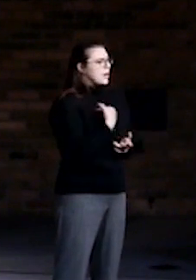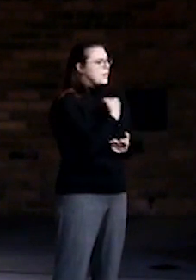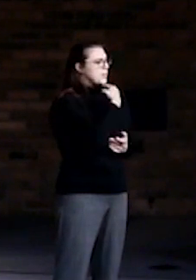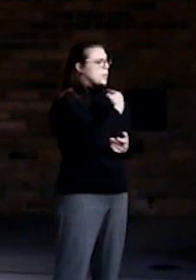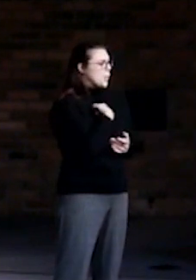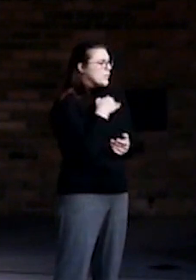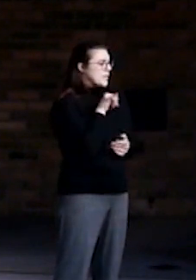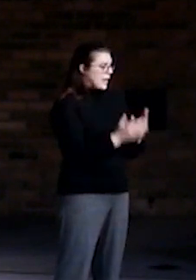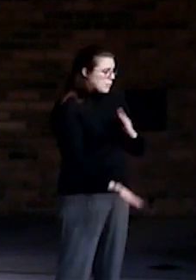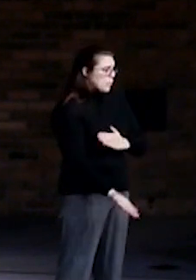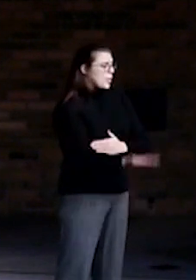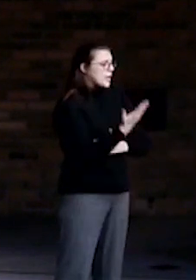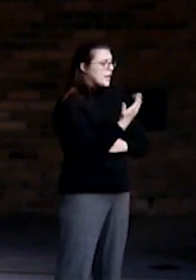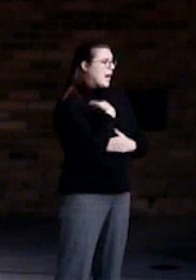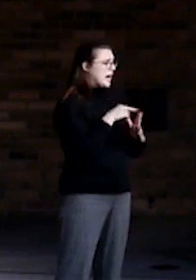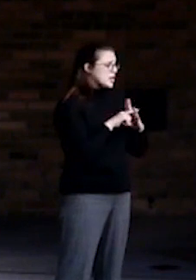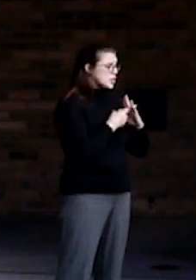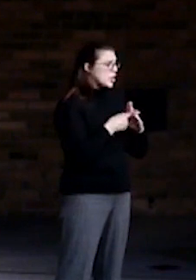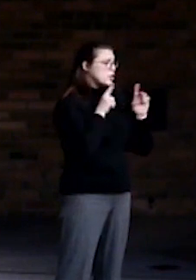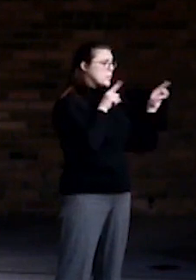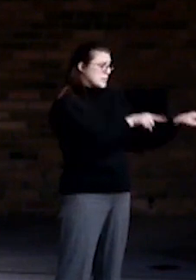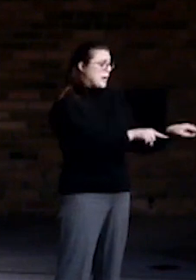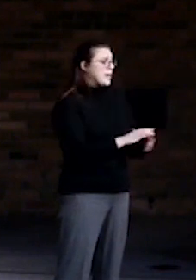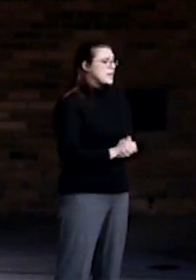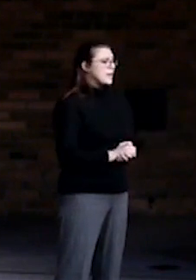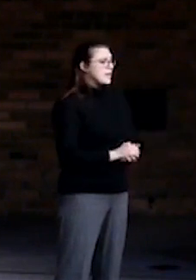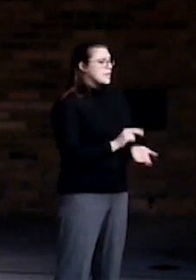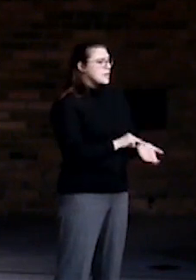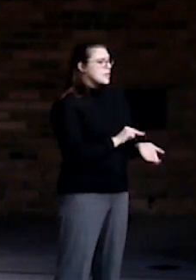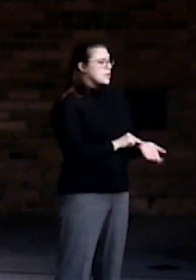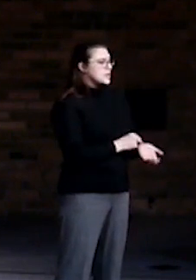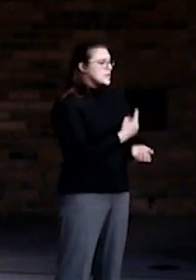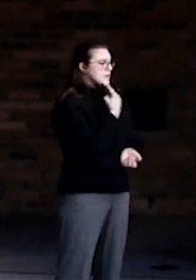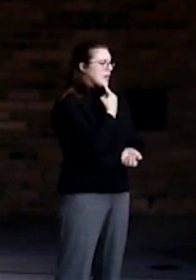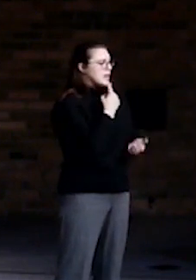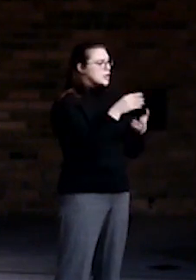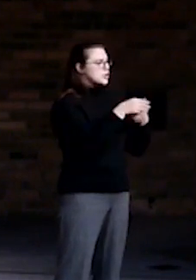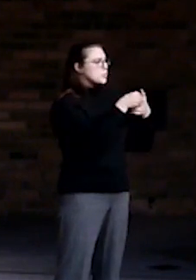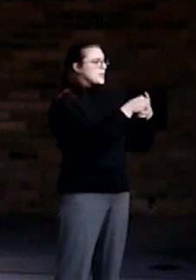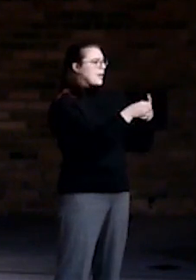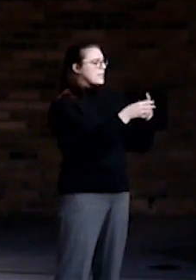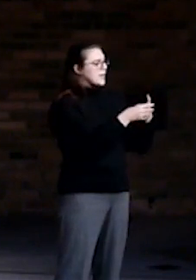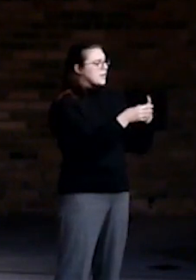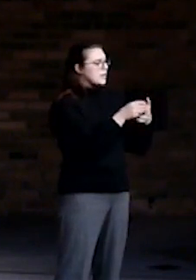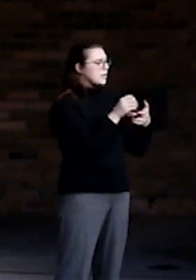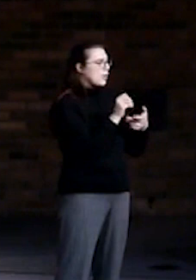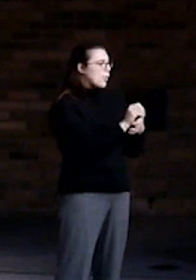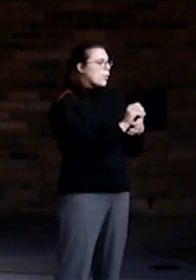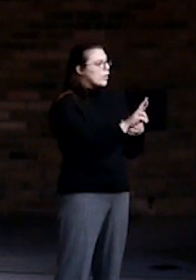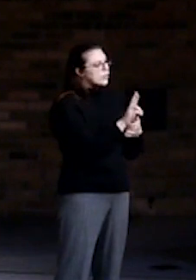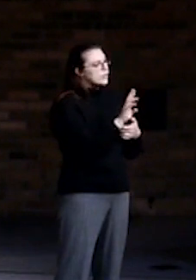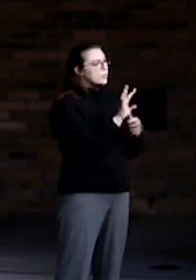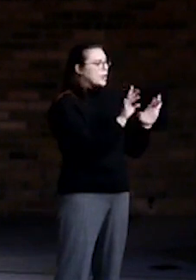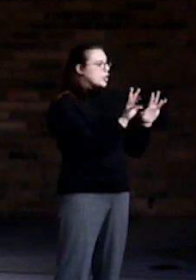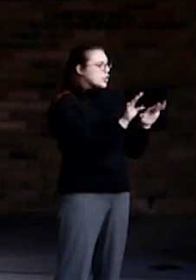it was that morning that I started to respond. The nurse said, squeeze my finger, or wiggle your toes, or they'd poke me with a